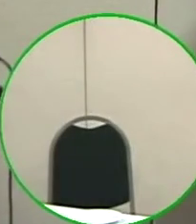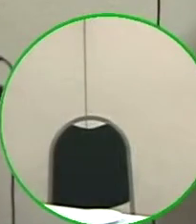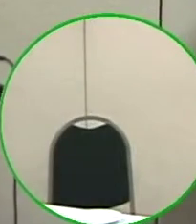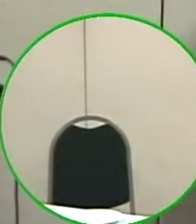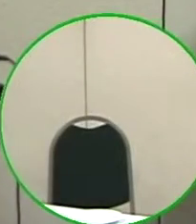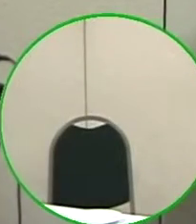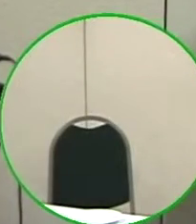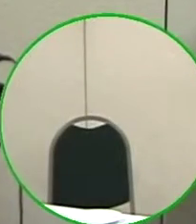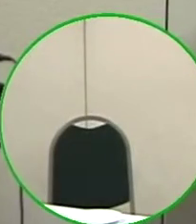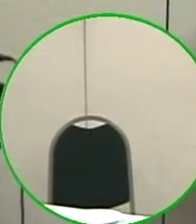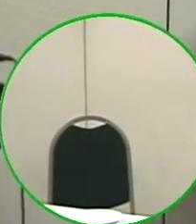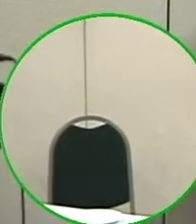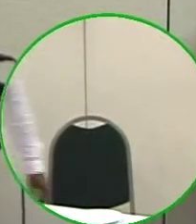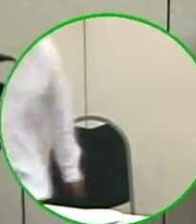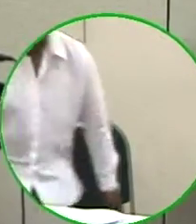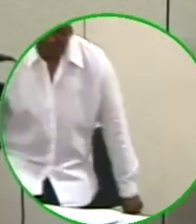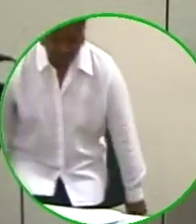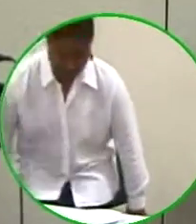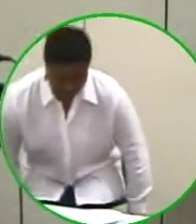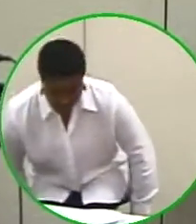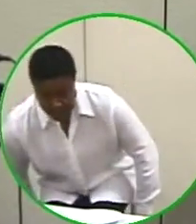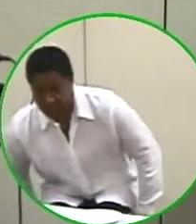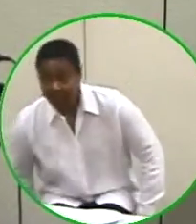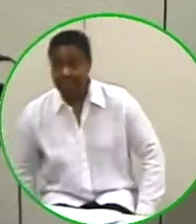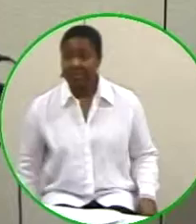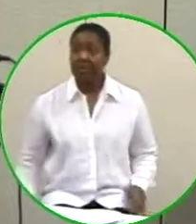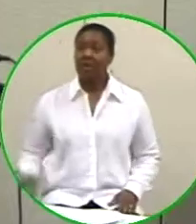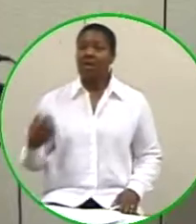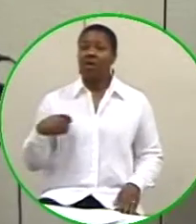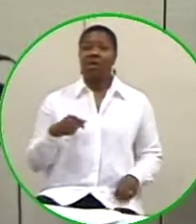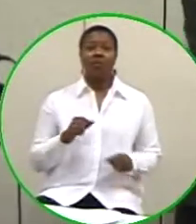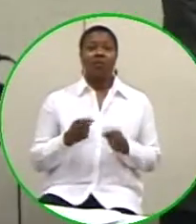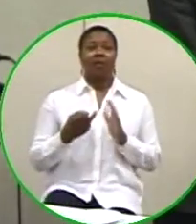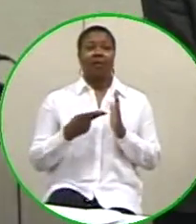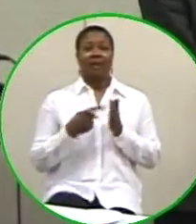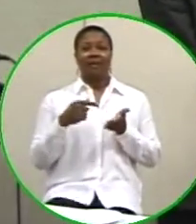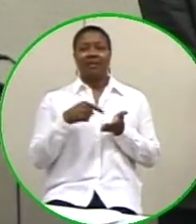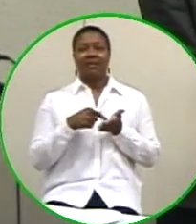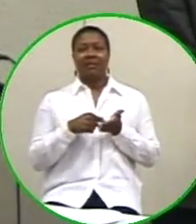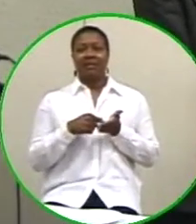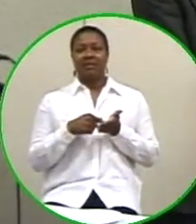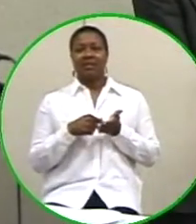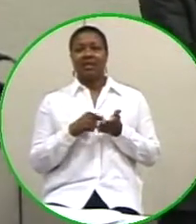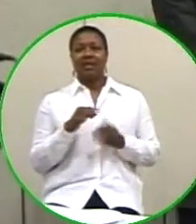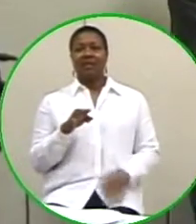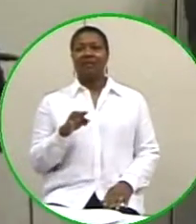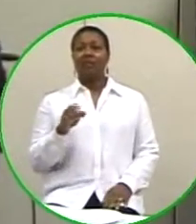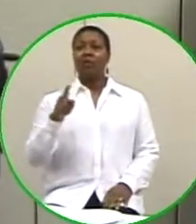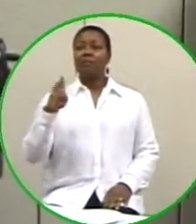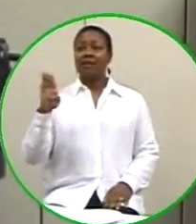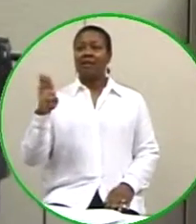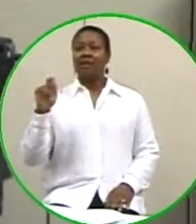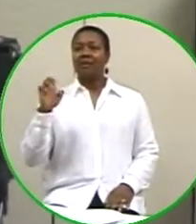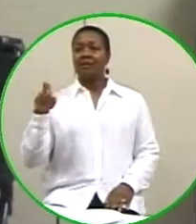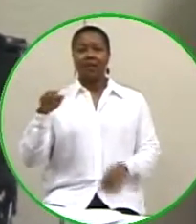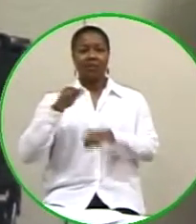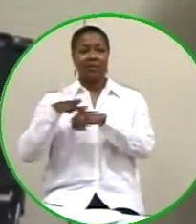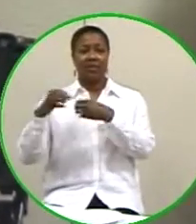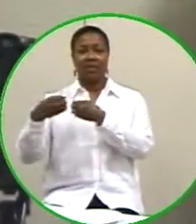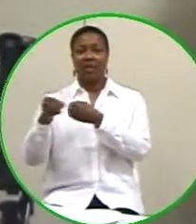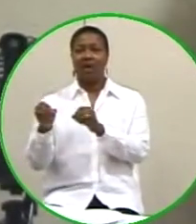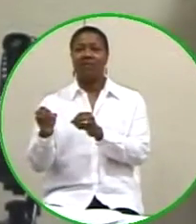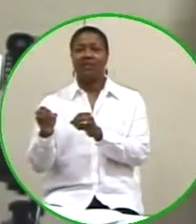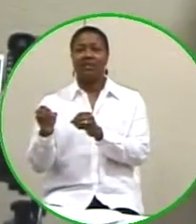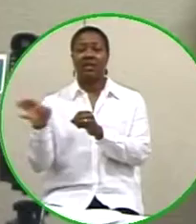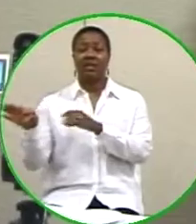Does this make sense? We're going to come back to this because when you look at this, in case 1B, Todd was sent to the office